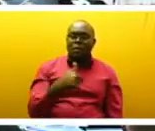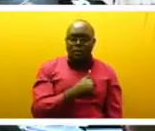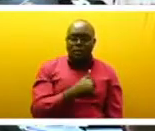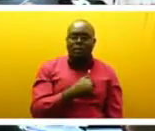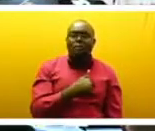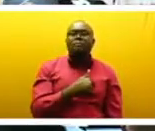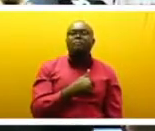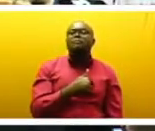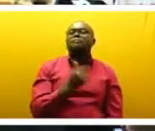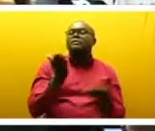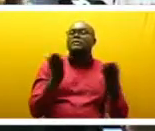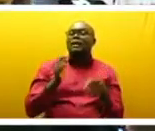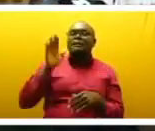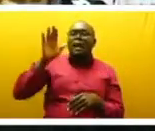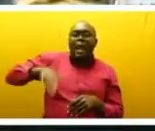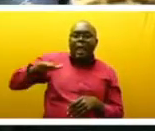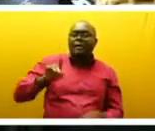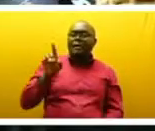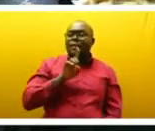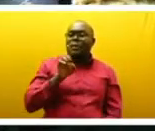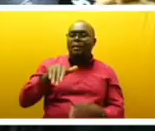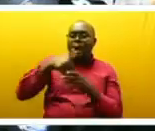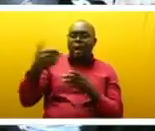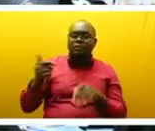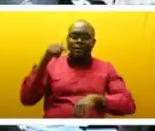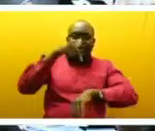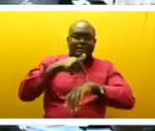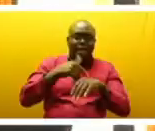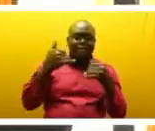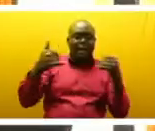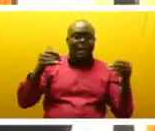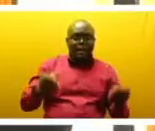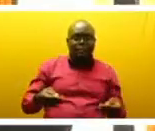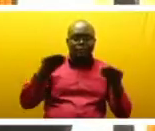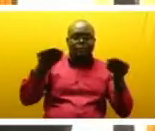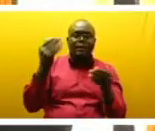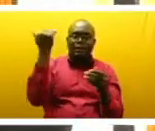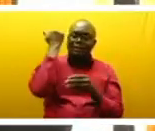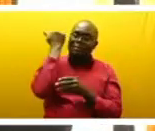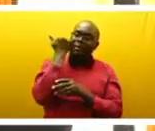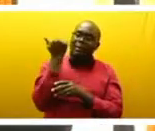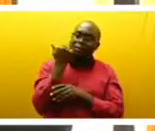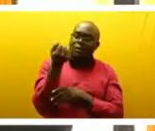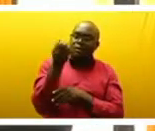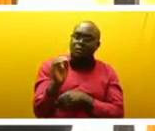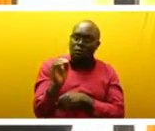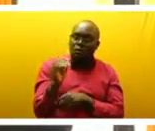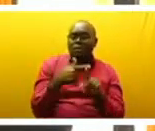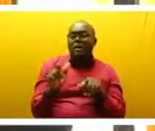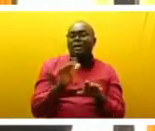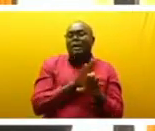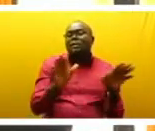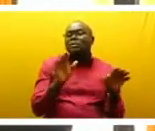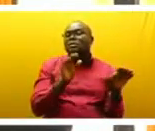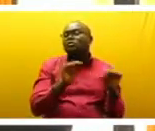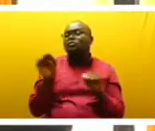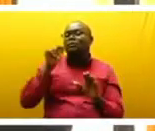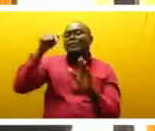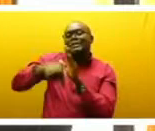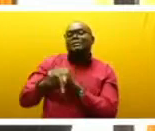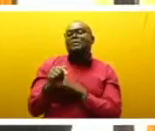were served late outside the timelines provided by the court. So, but I don't intend to go deep